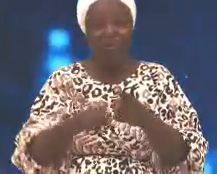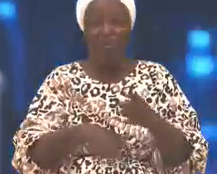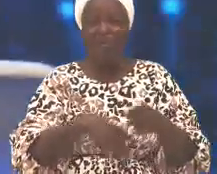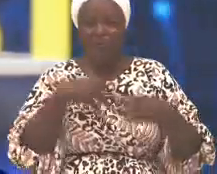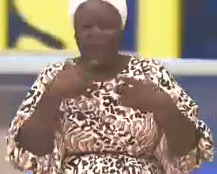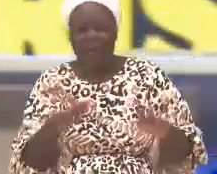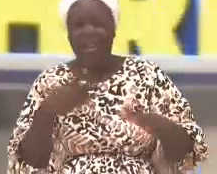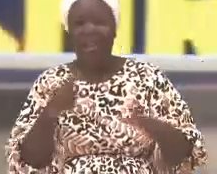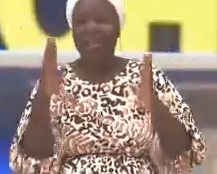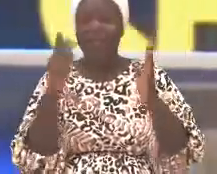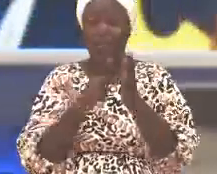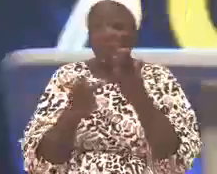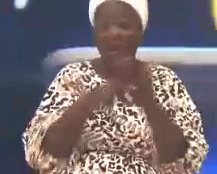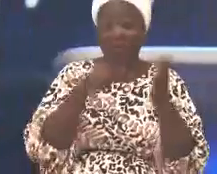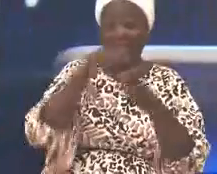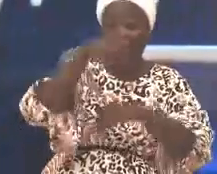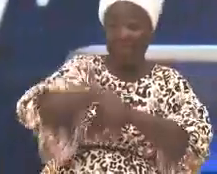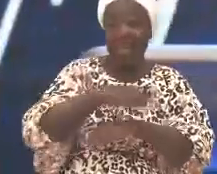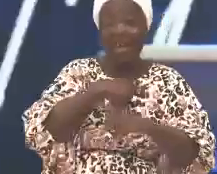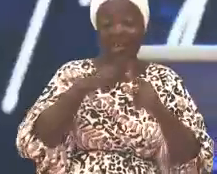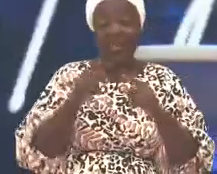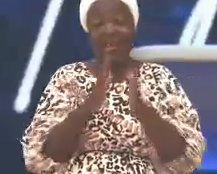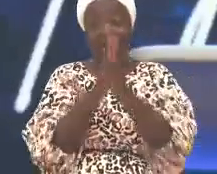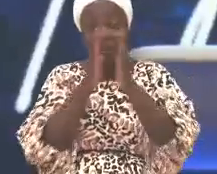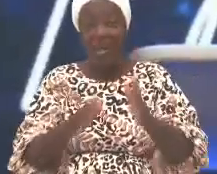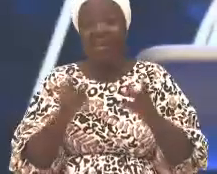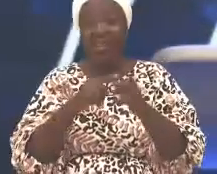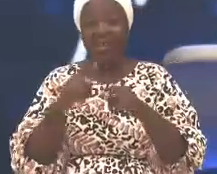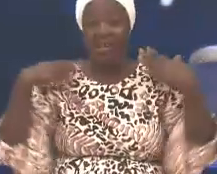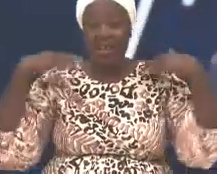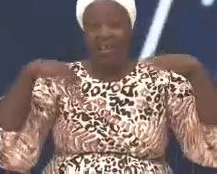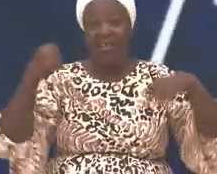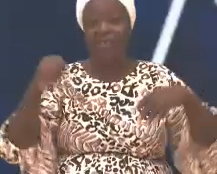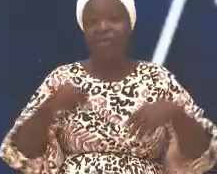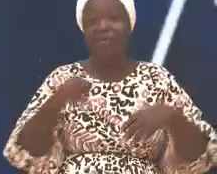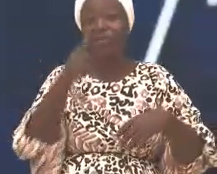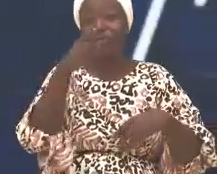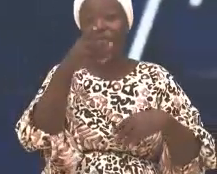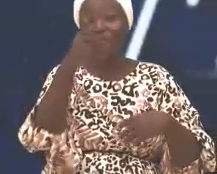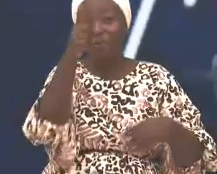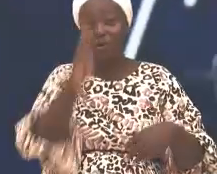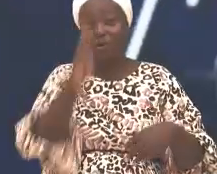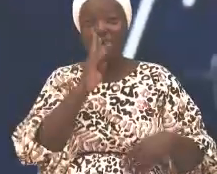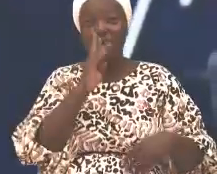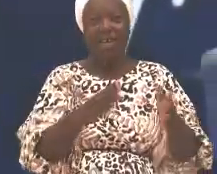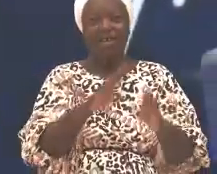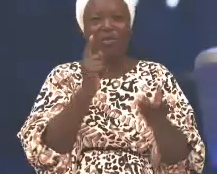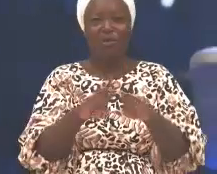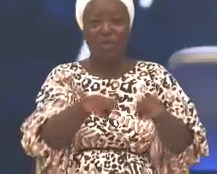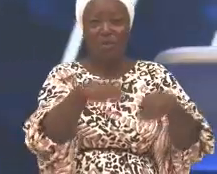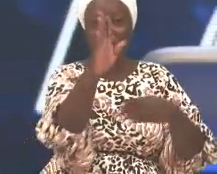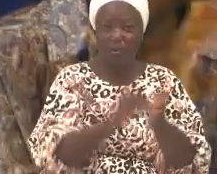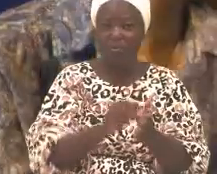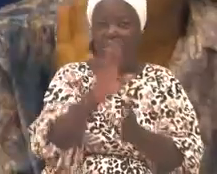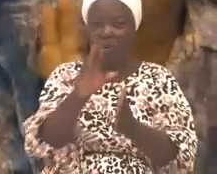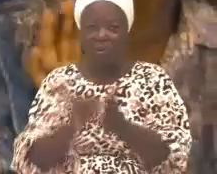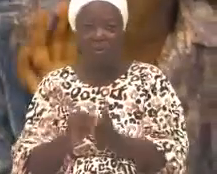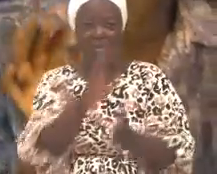the prayer, and then the angels of God are there handing yours to you, and yours to you, and yours to you,